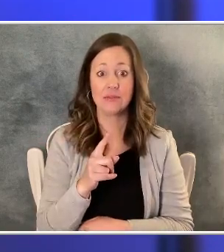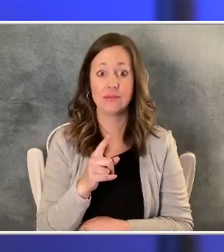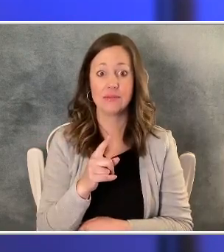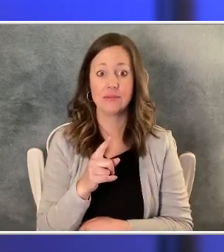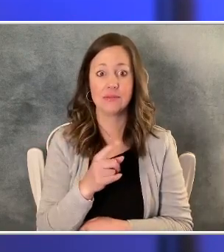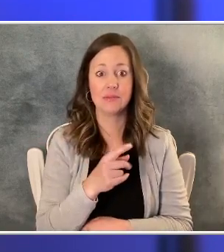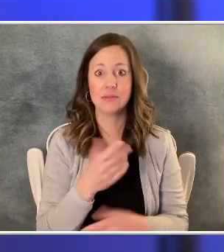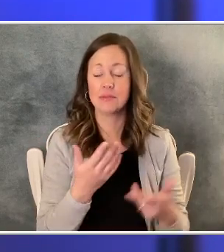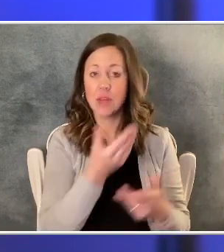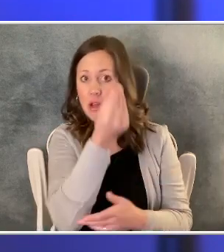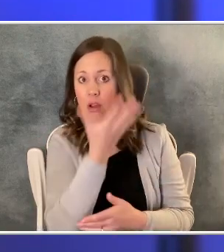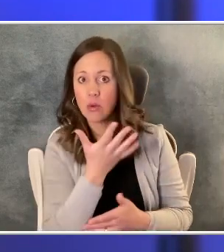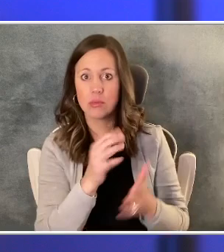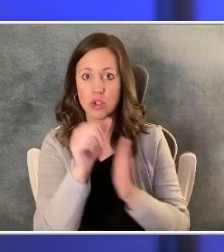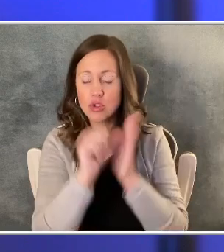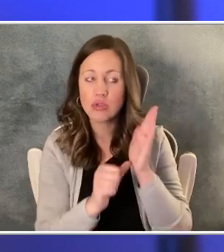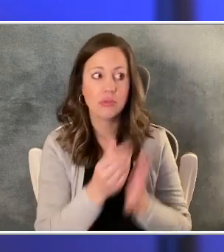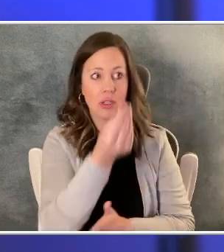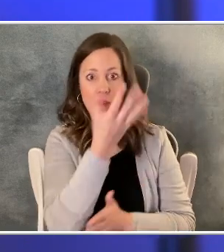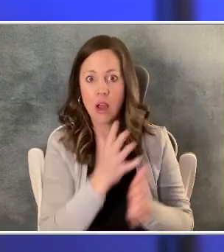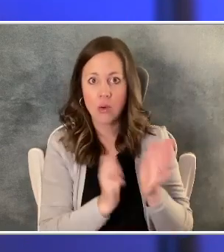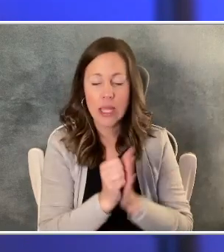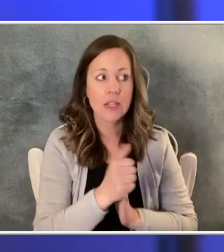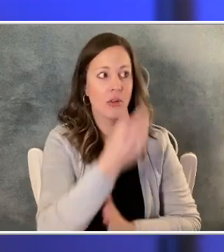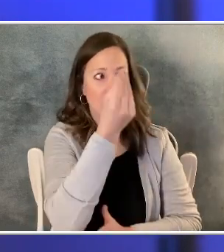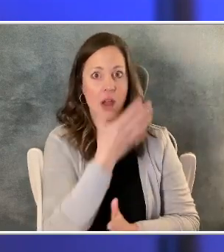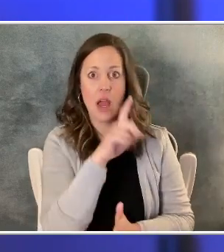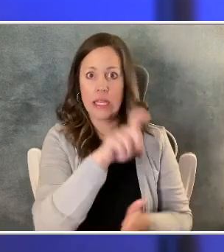of cancer, news of needing radiation, and it just